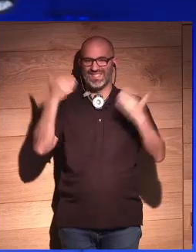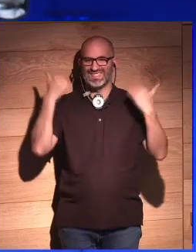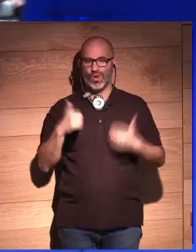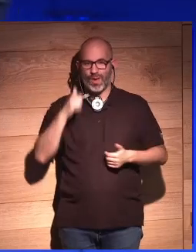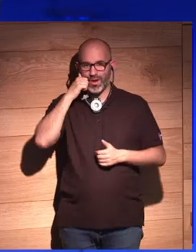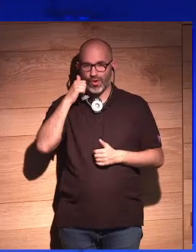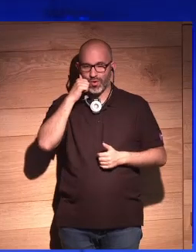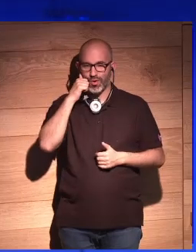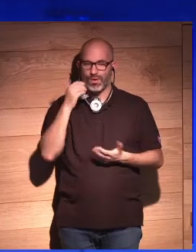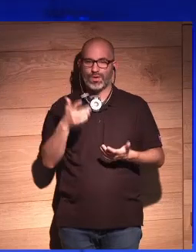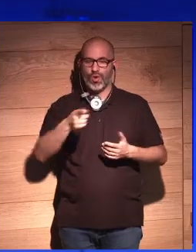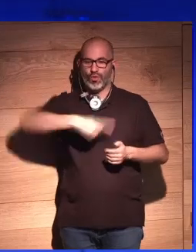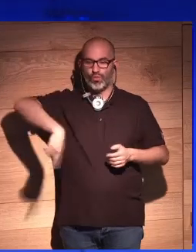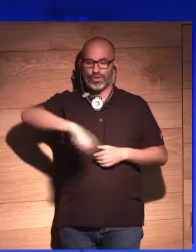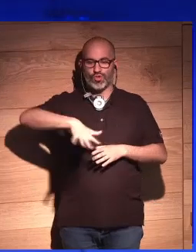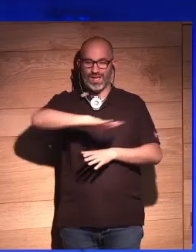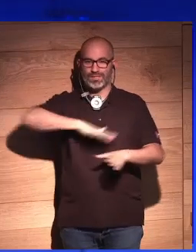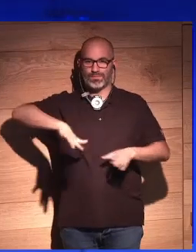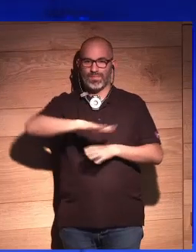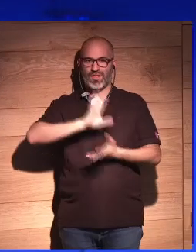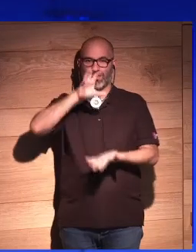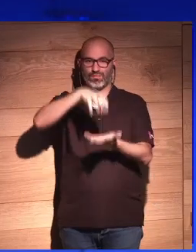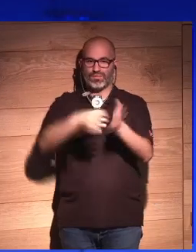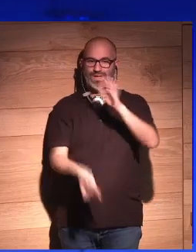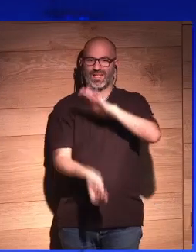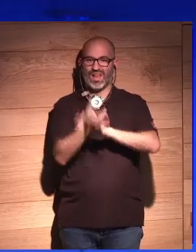an amphitheater inside the venue where The